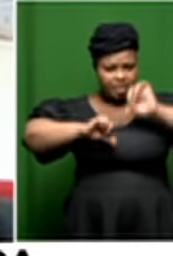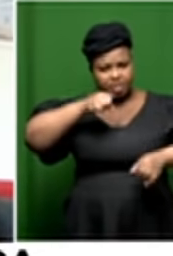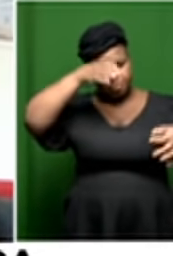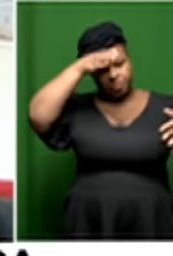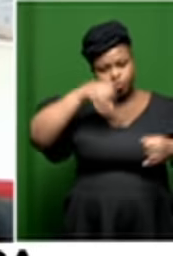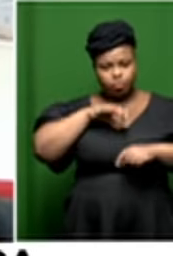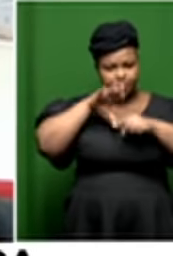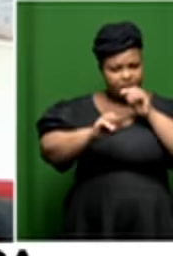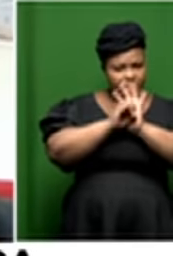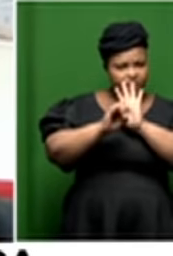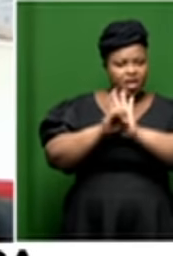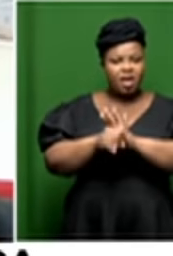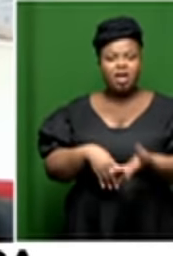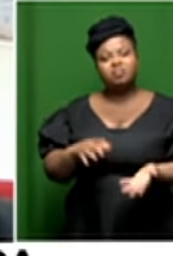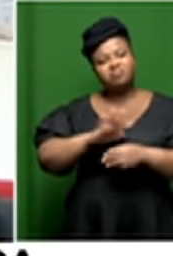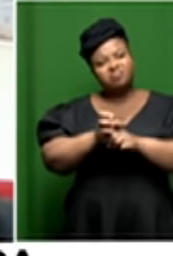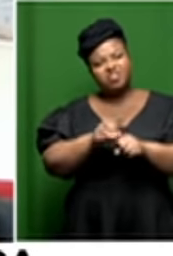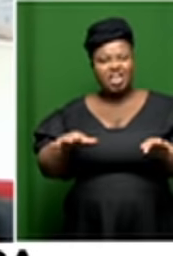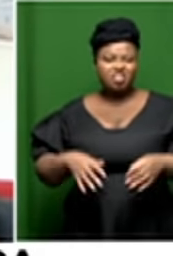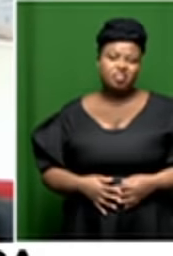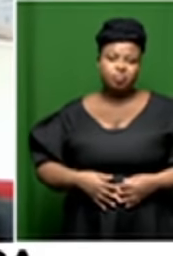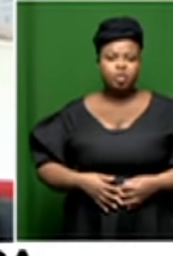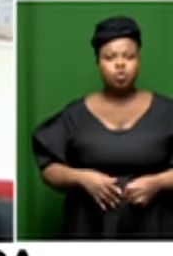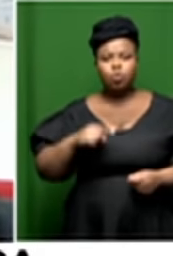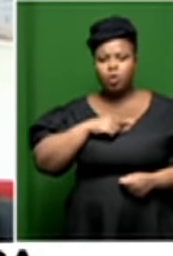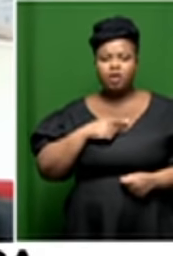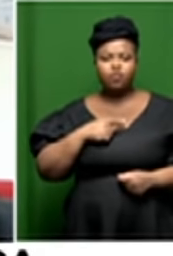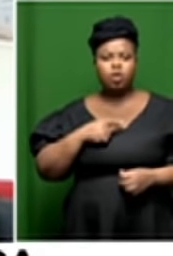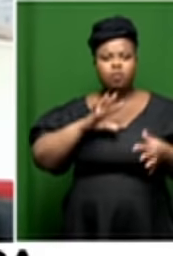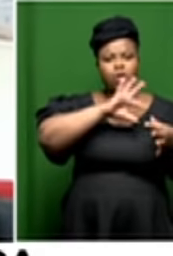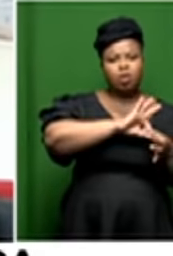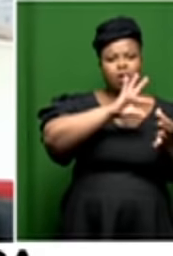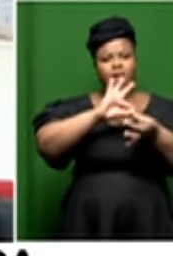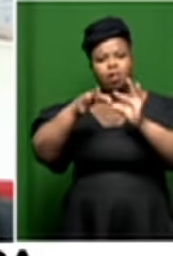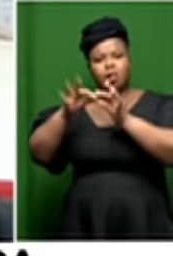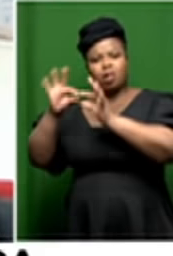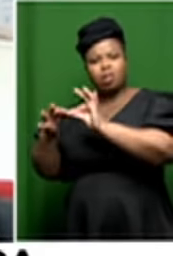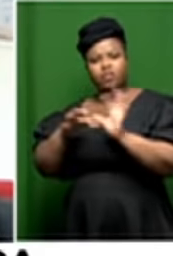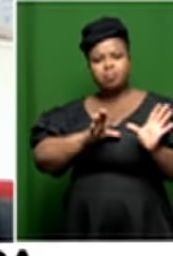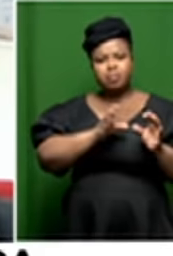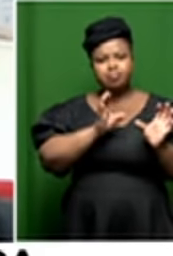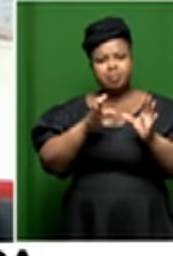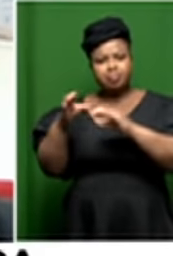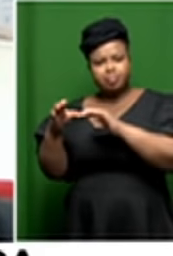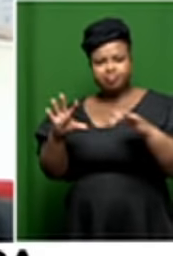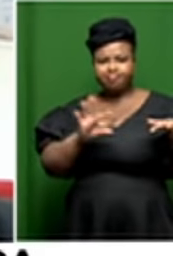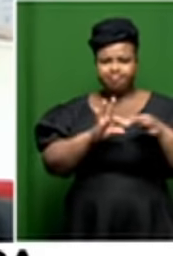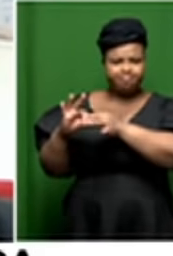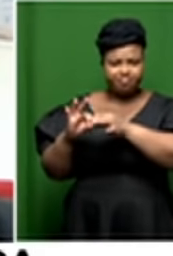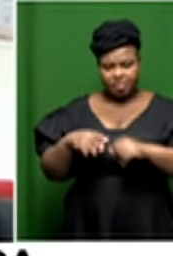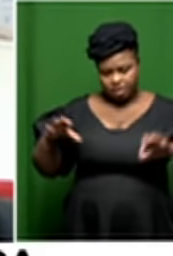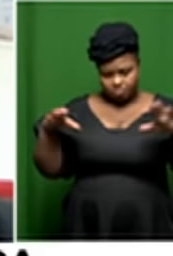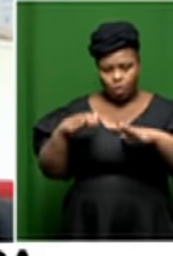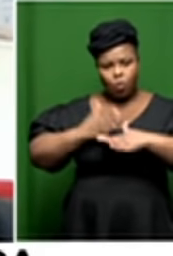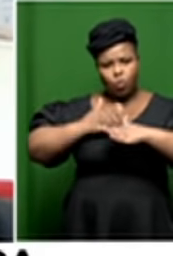to address SARS-CoV-2. So we have the networks in place, we have the collaborations in place, we have the consortia in place to be able to do this very